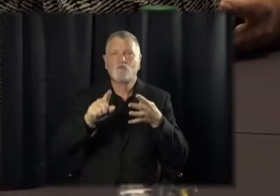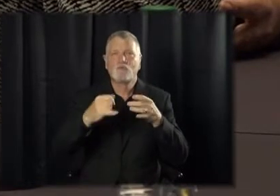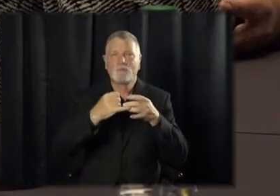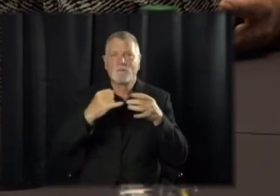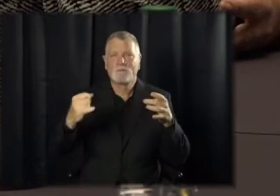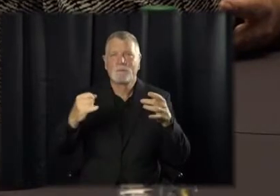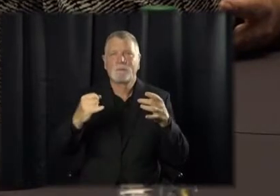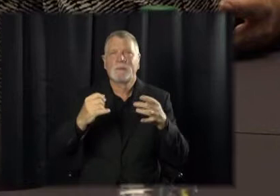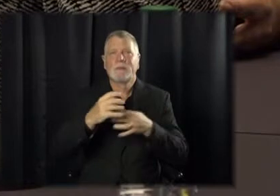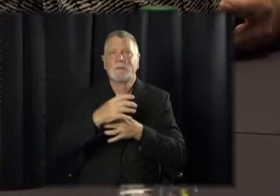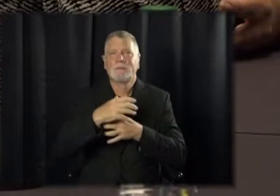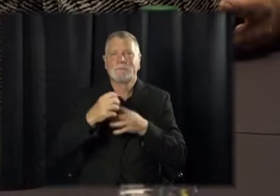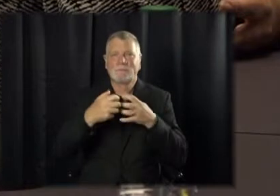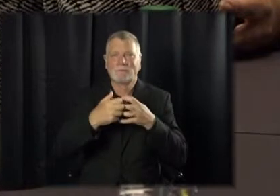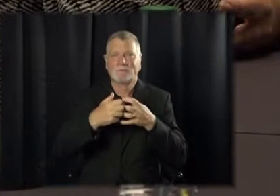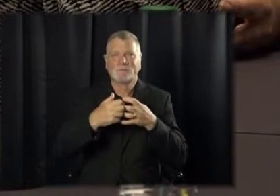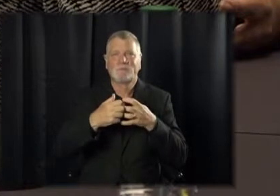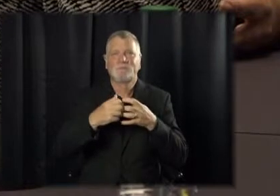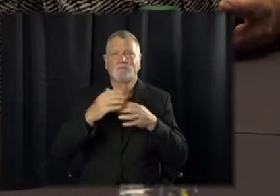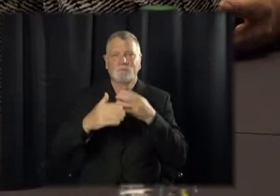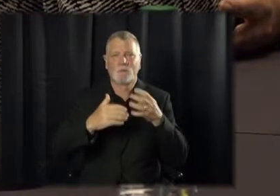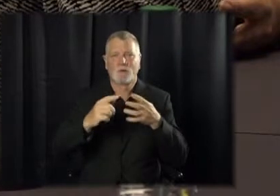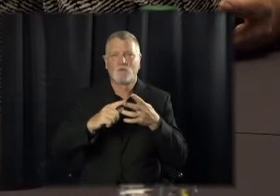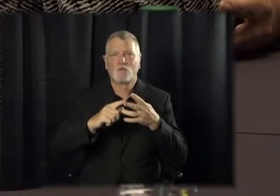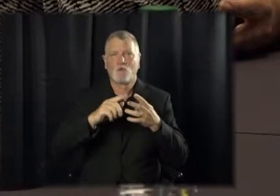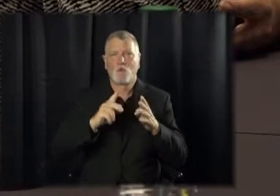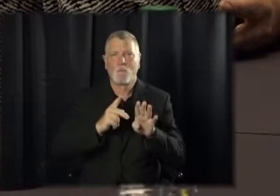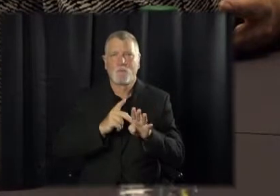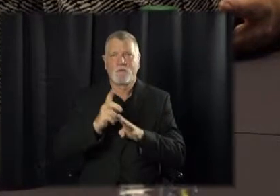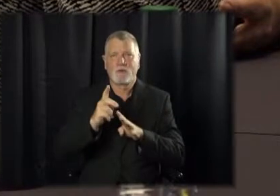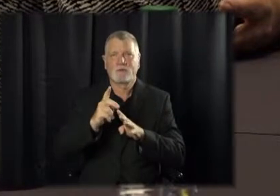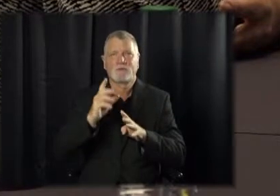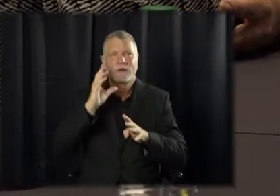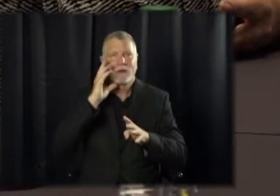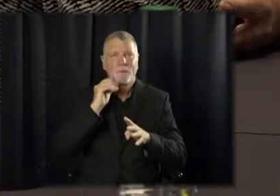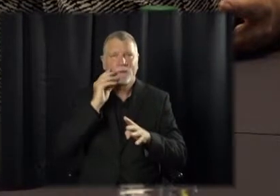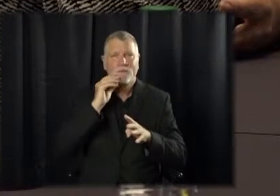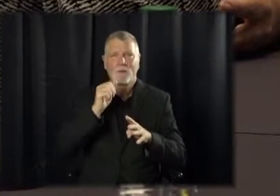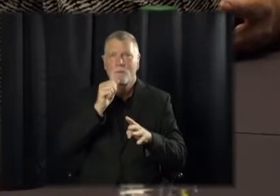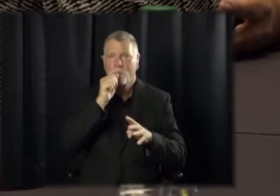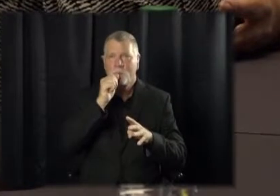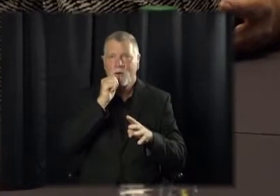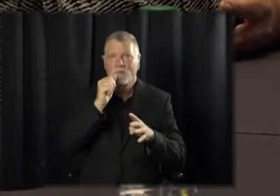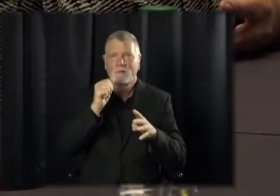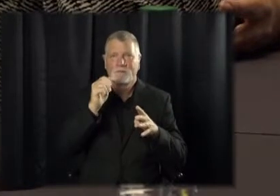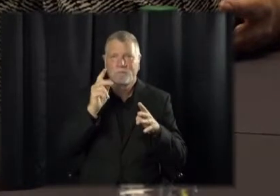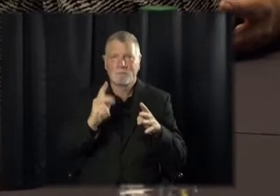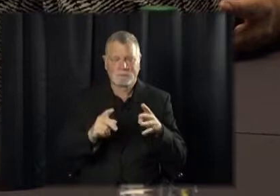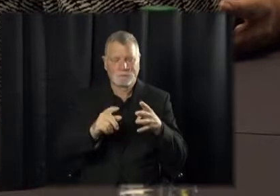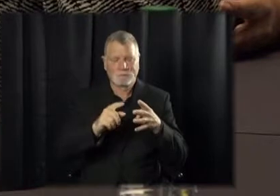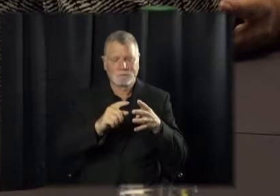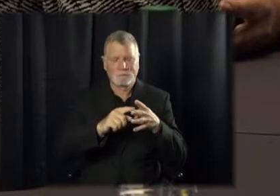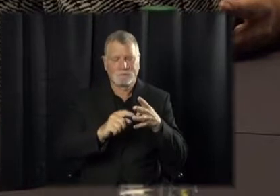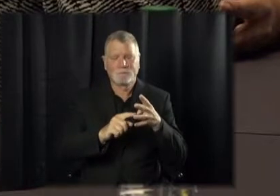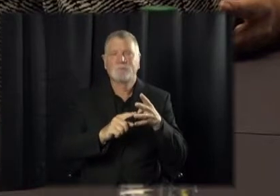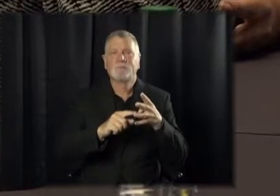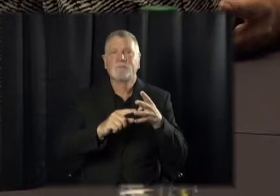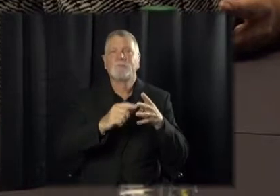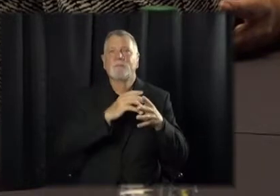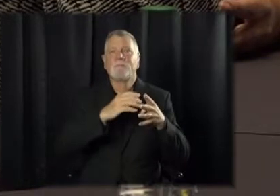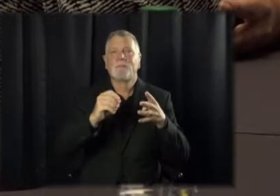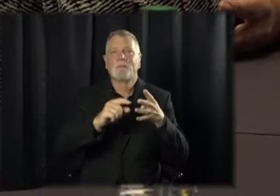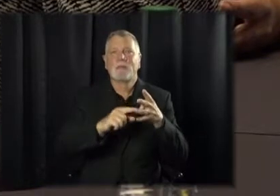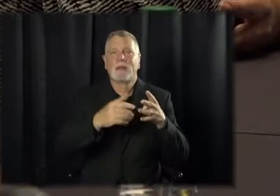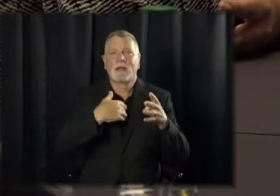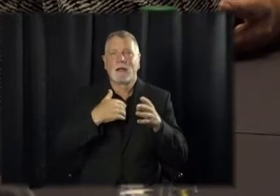and distribution and generation operations to professional, experienced private operators, procuring and developing the